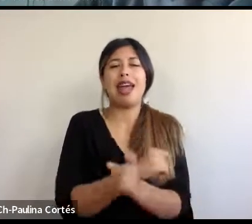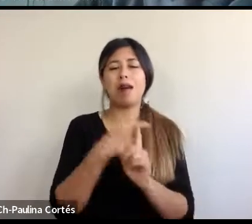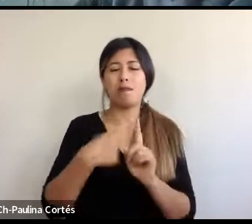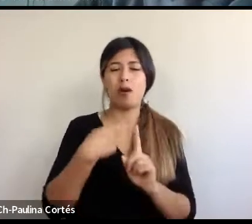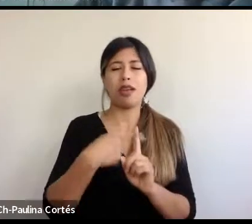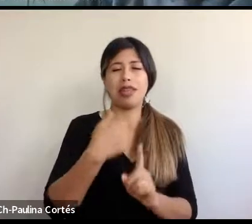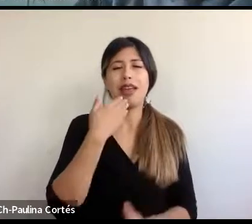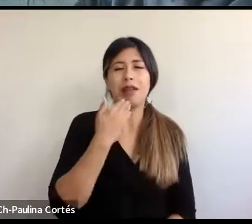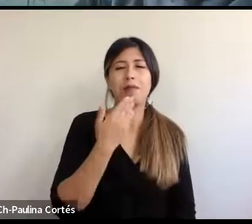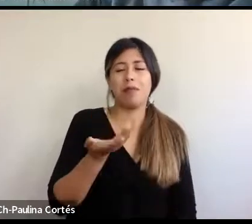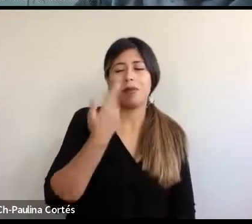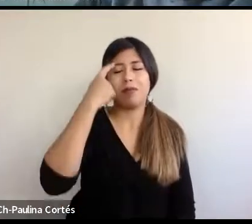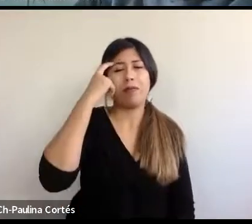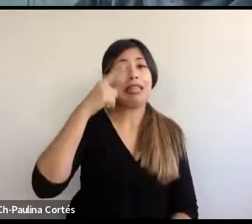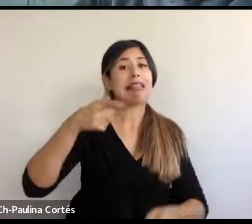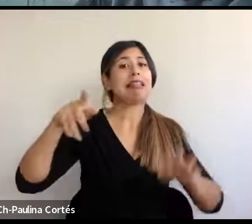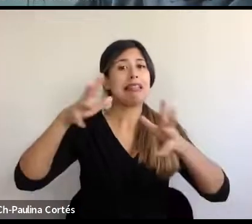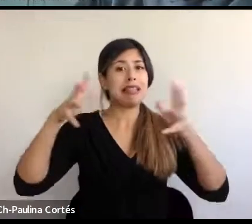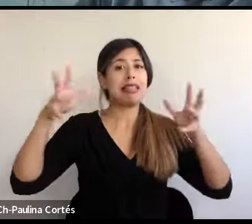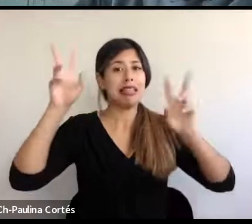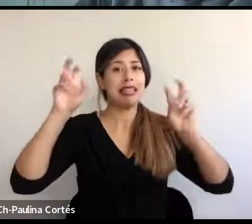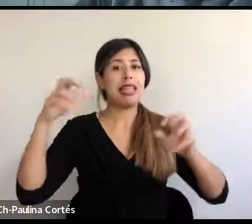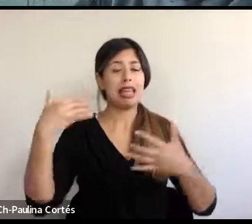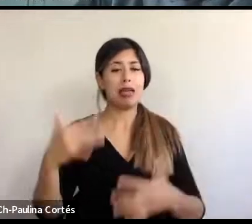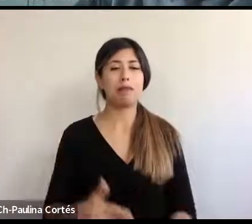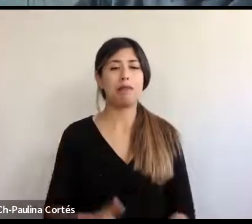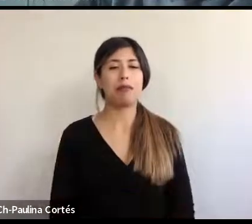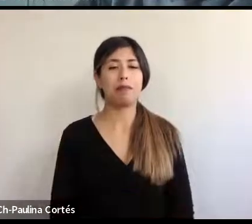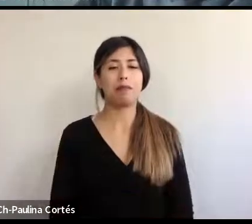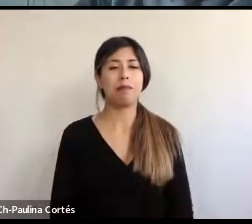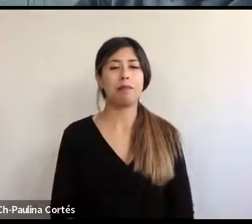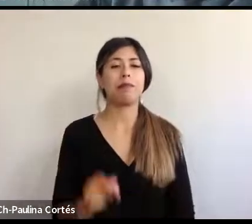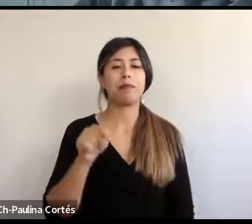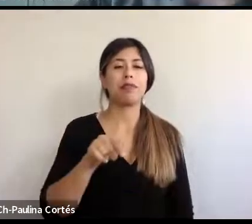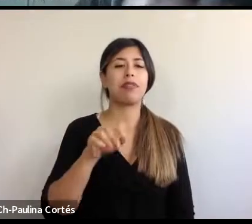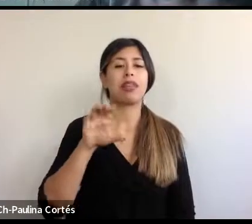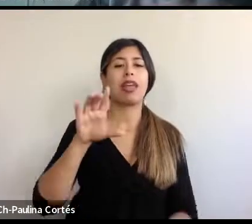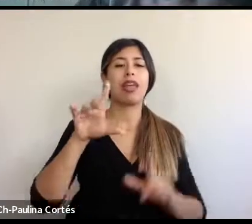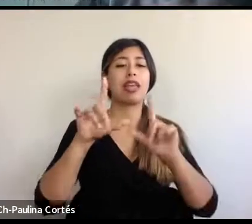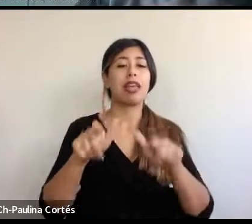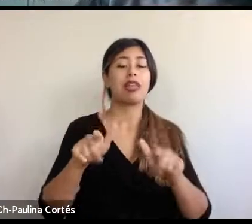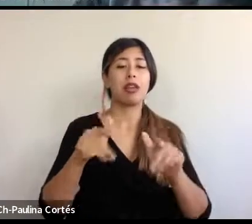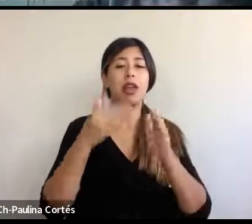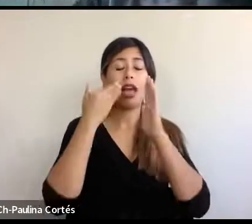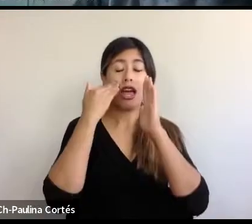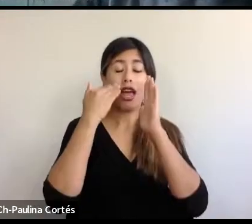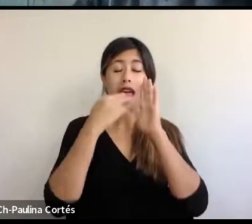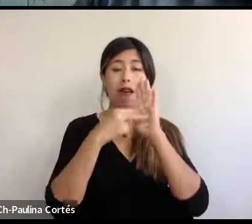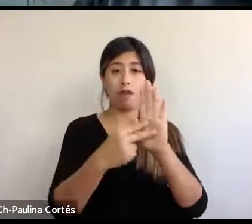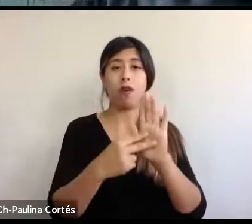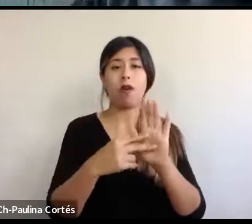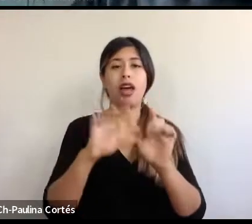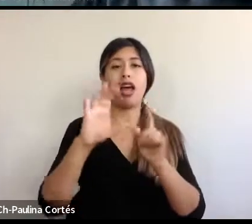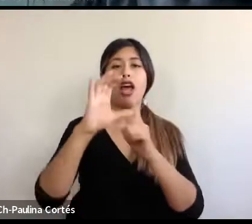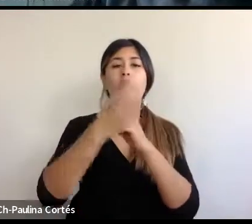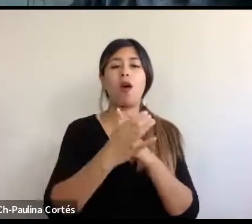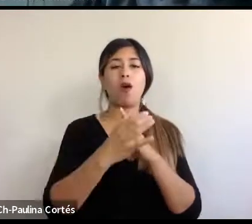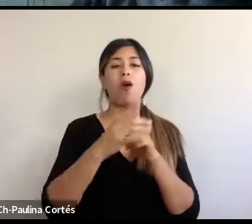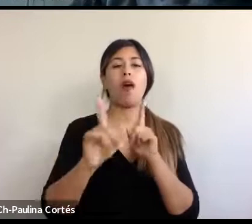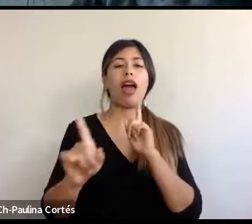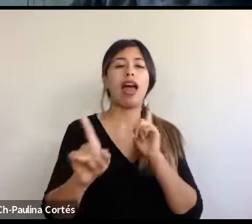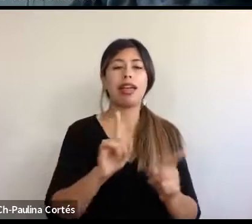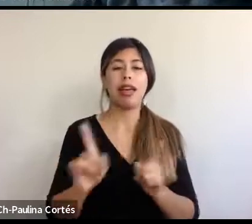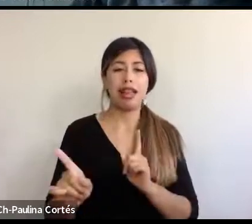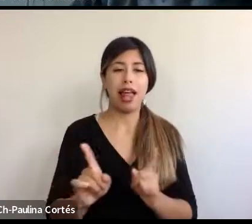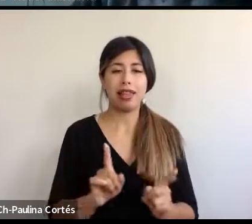Live Life. And this section is focused on, let's say, subcultures, alternative ways of living, even sports